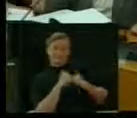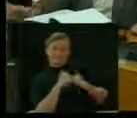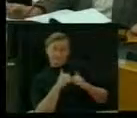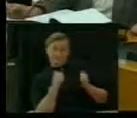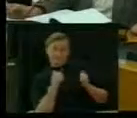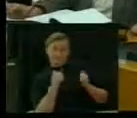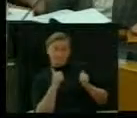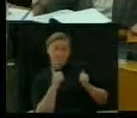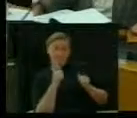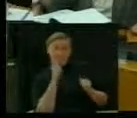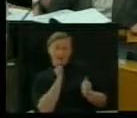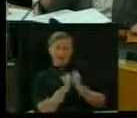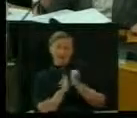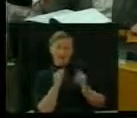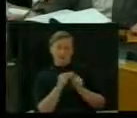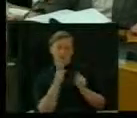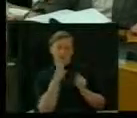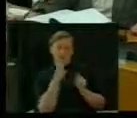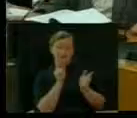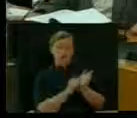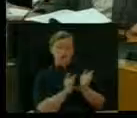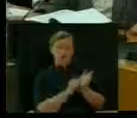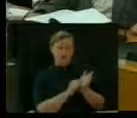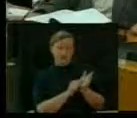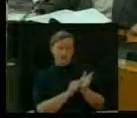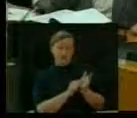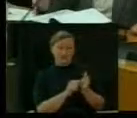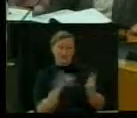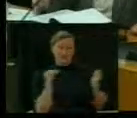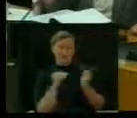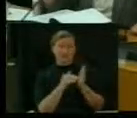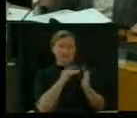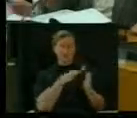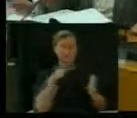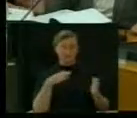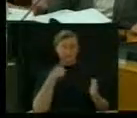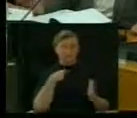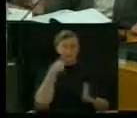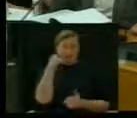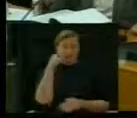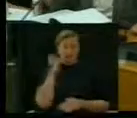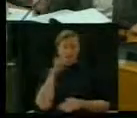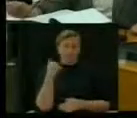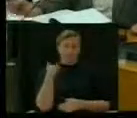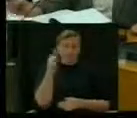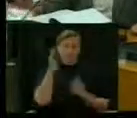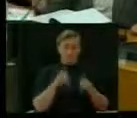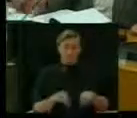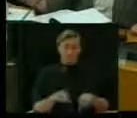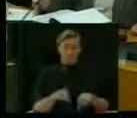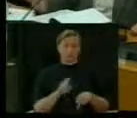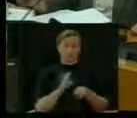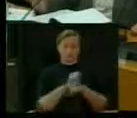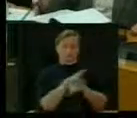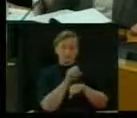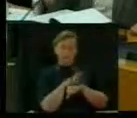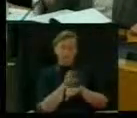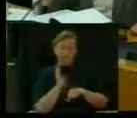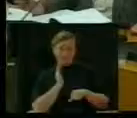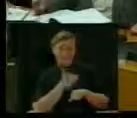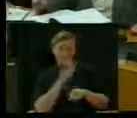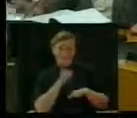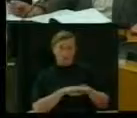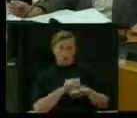being impartial when every word that he says in the paper is against this commission. I think that if we're going to